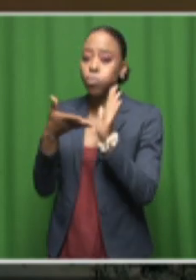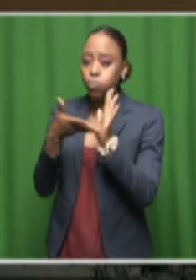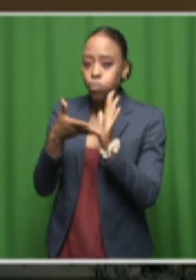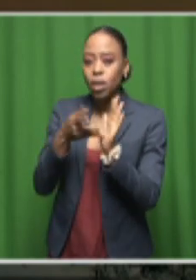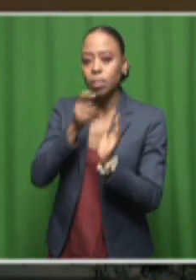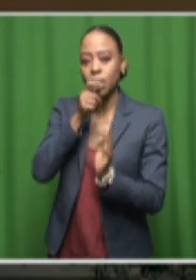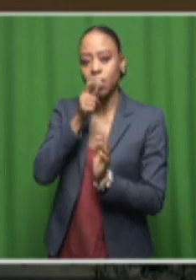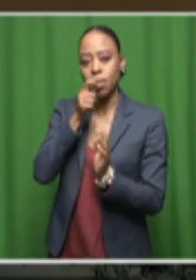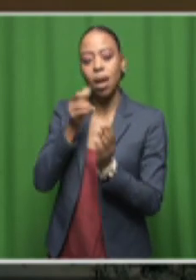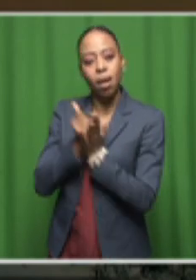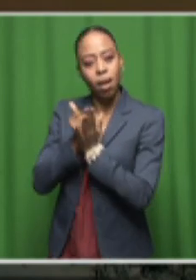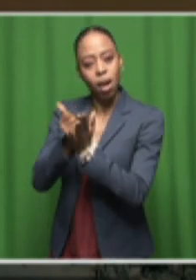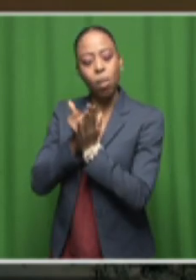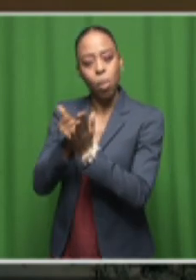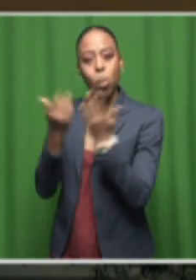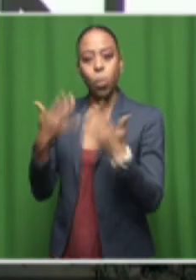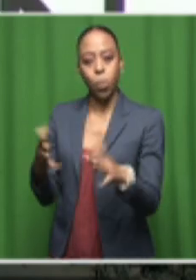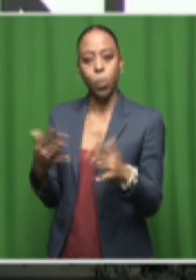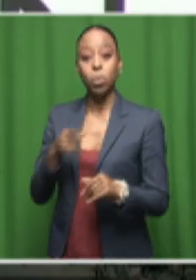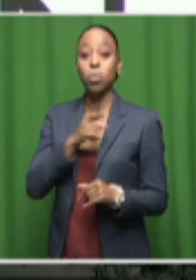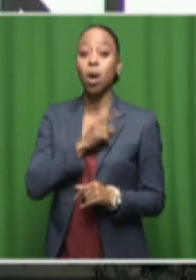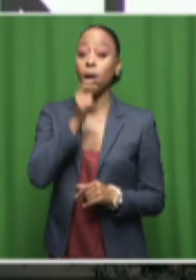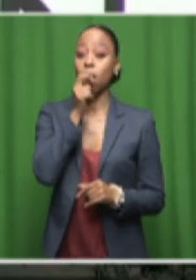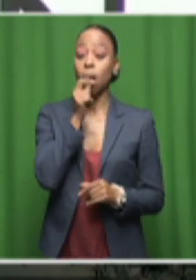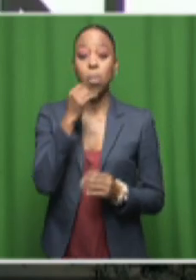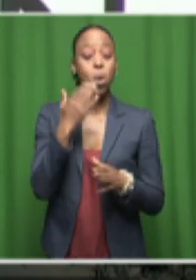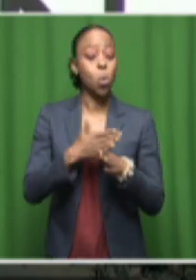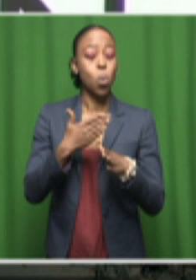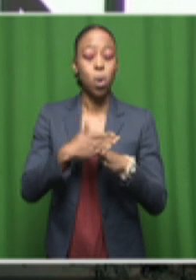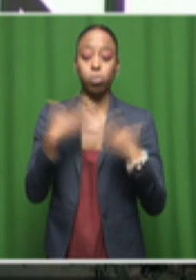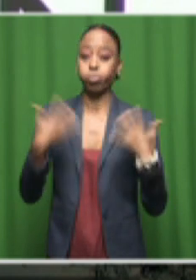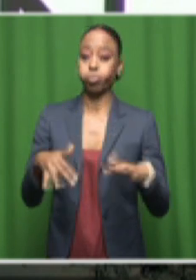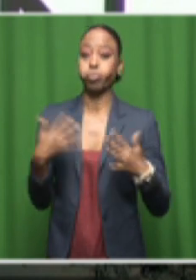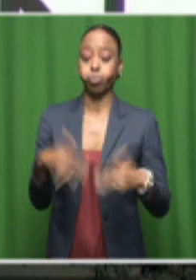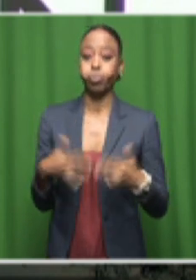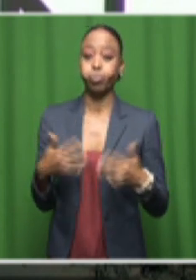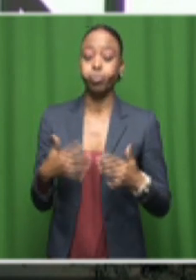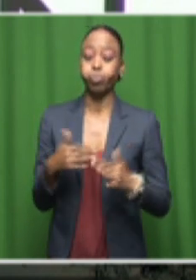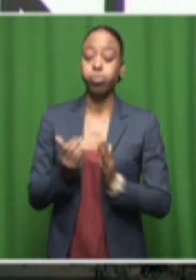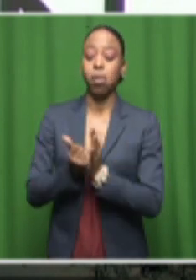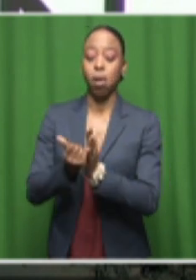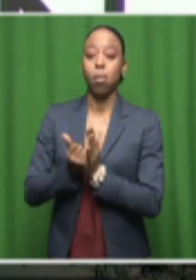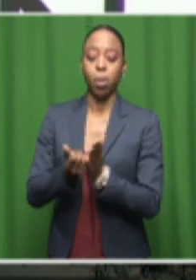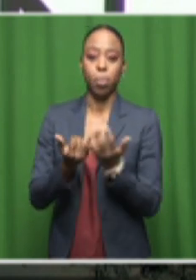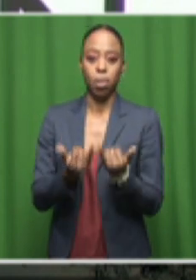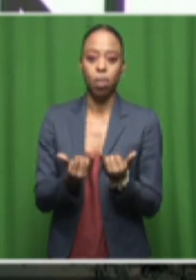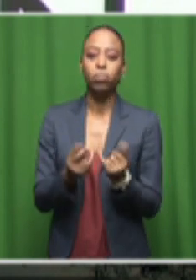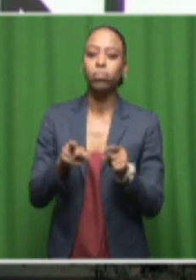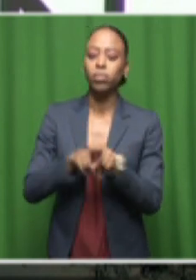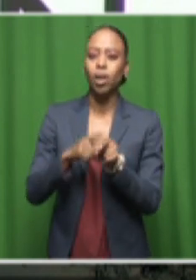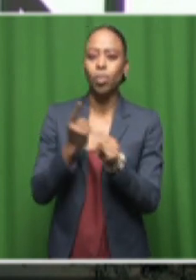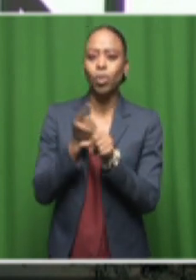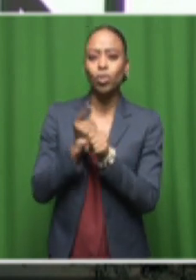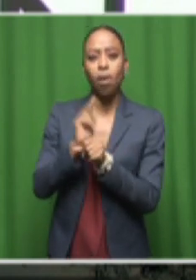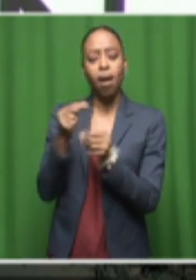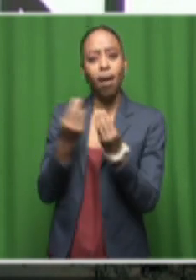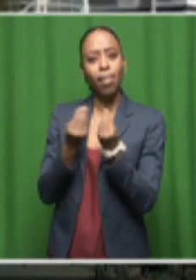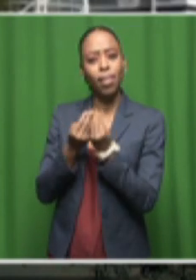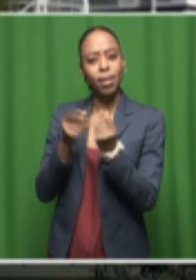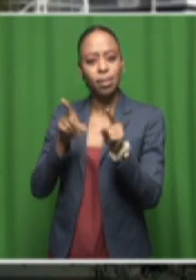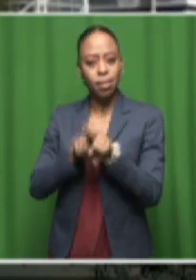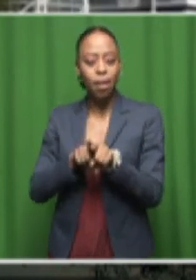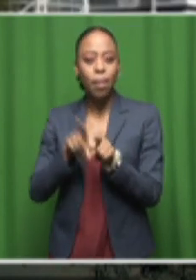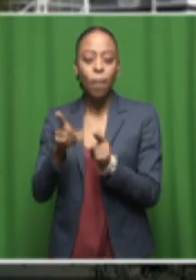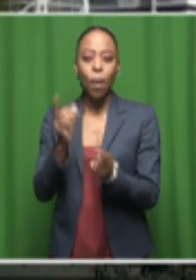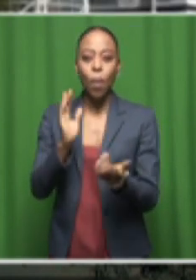the treatment that is now available, the effective treatment that is available. And if I may continue on that point, what we are seeing compared